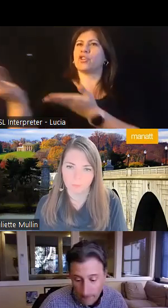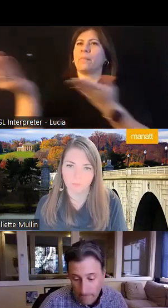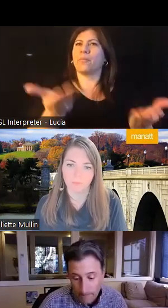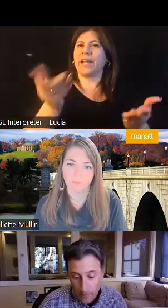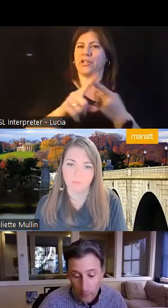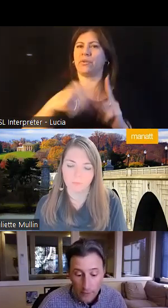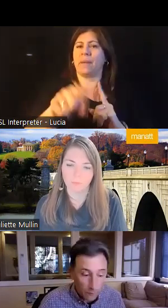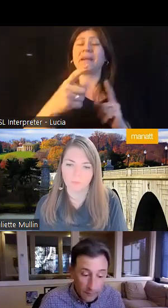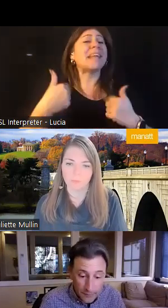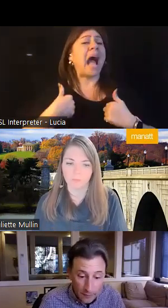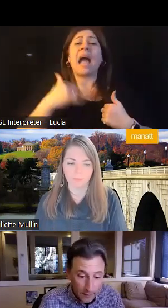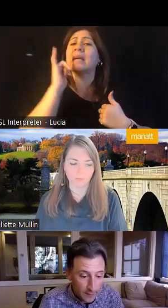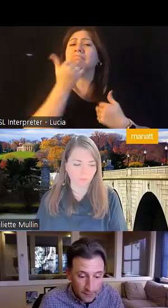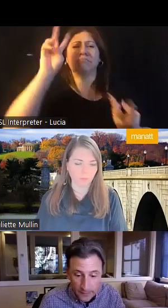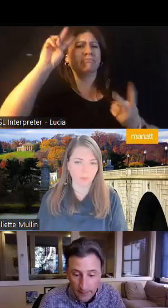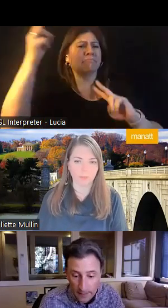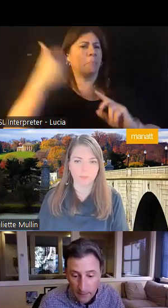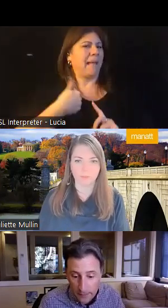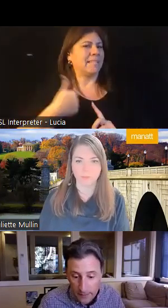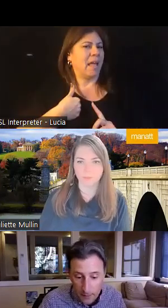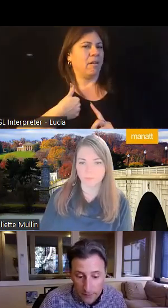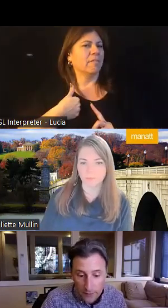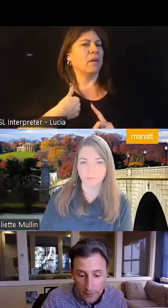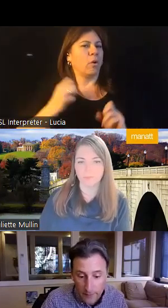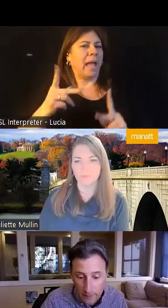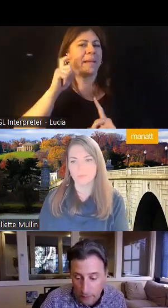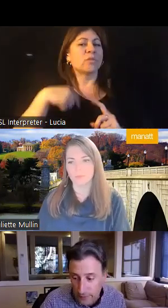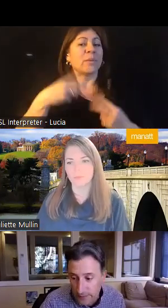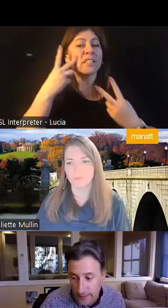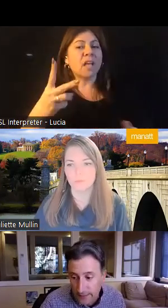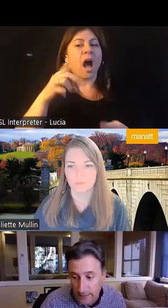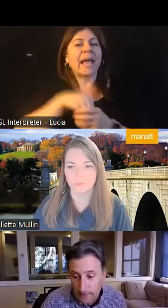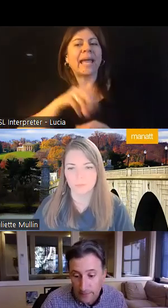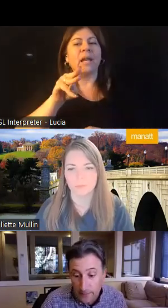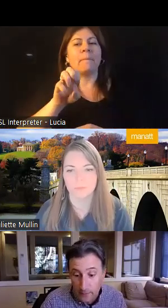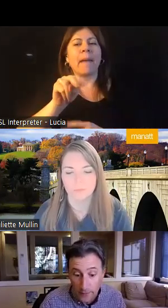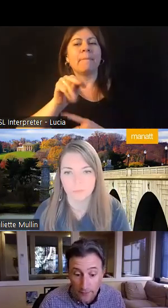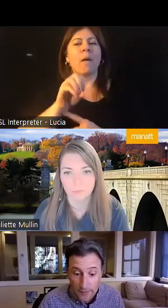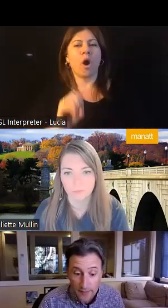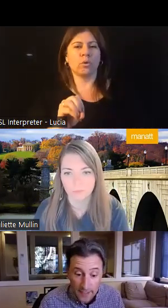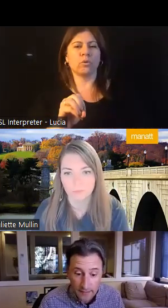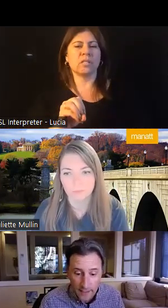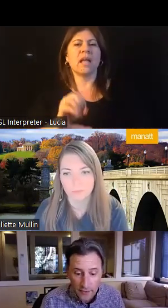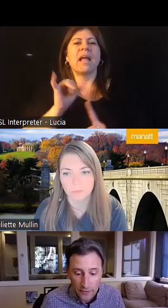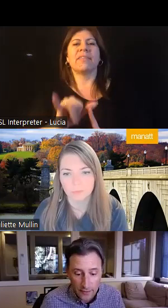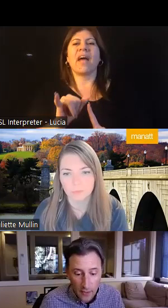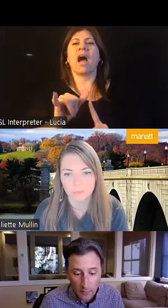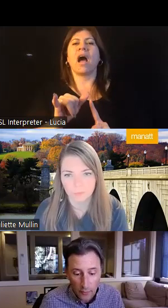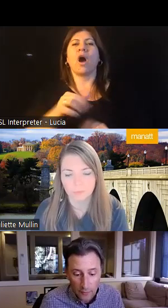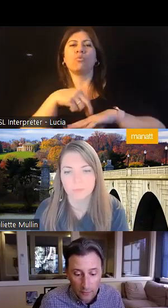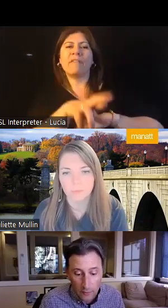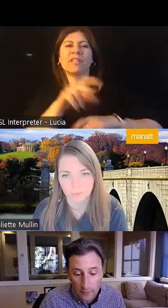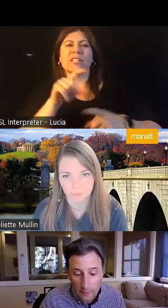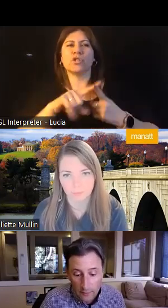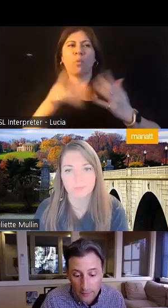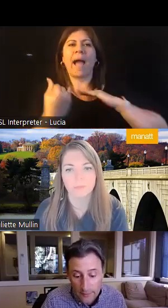myself. We even saw in the CMS memos that Mark was talking about in one of the slides, the references to isolation and how